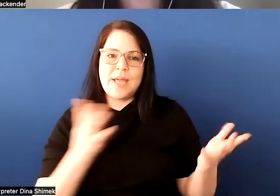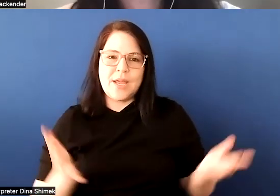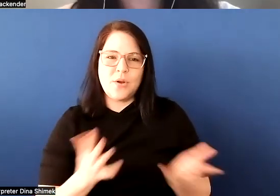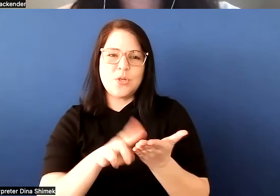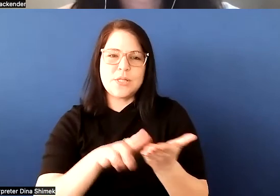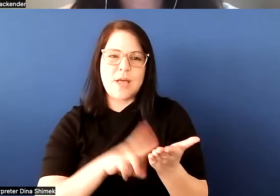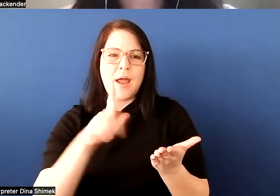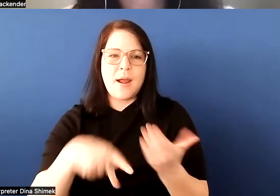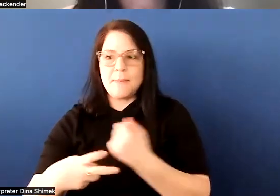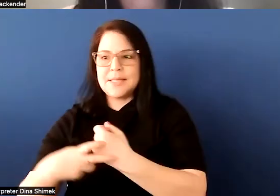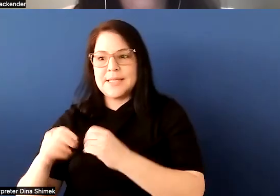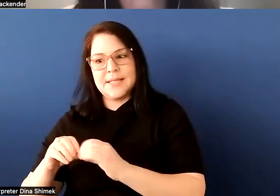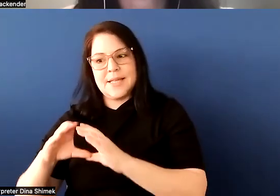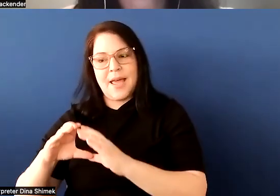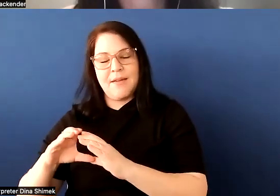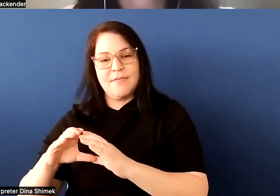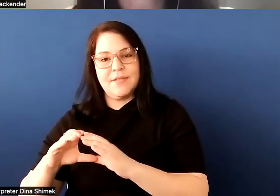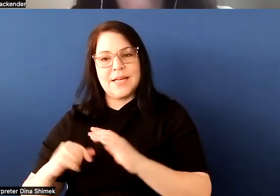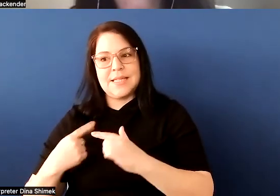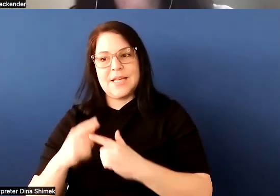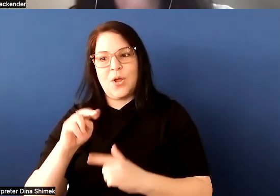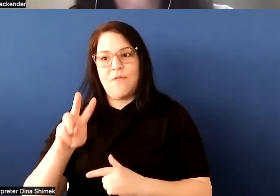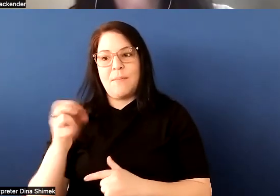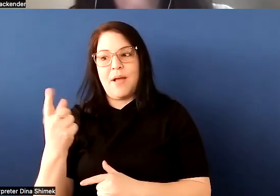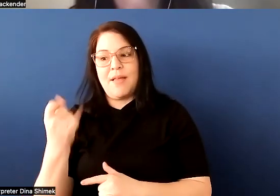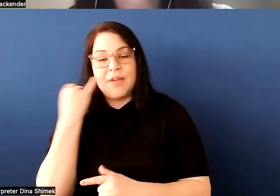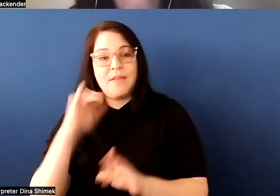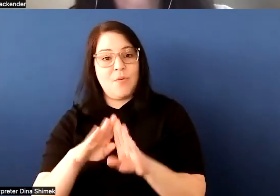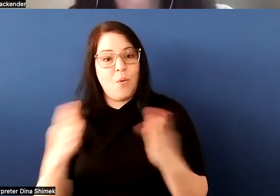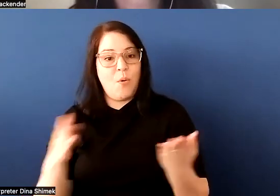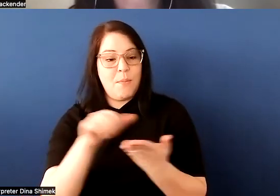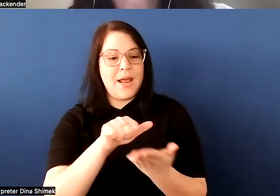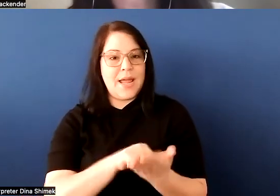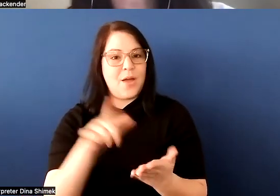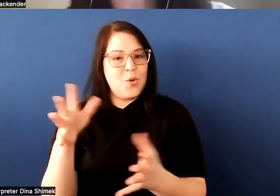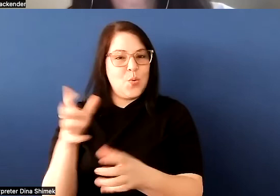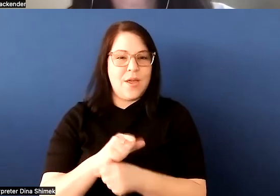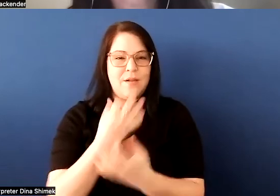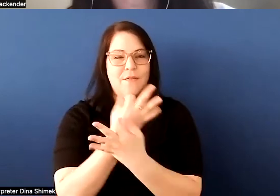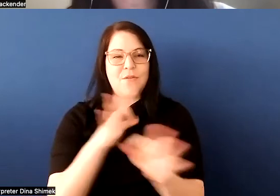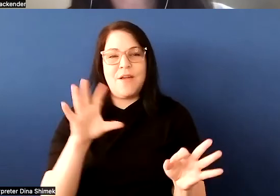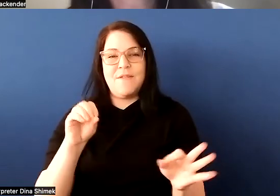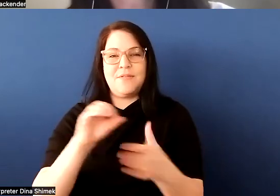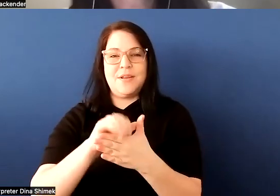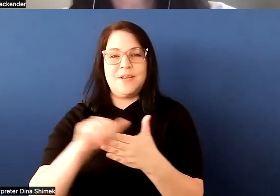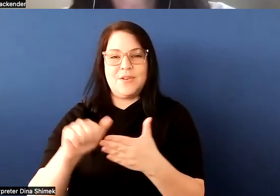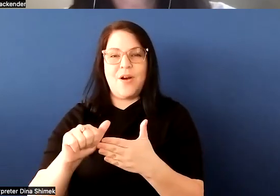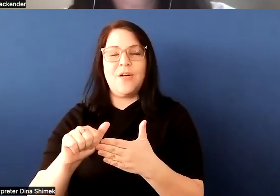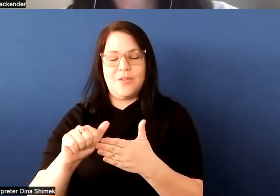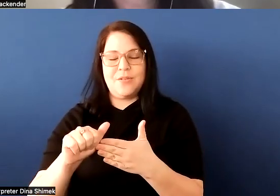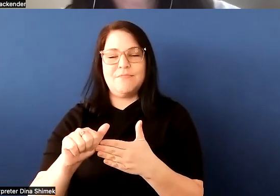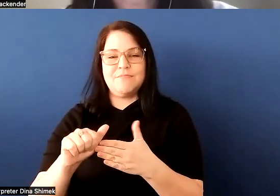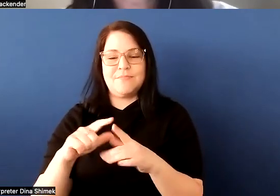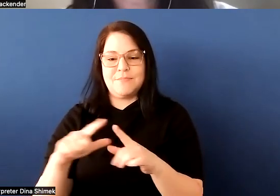up, save up. Now through November 11th, when you open an Able United account, you'll receive that free $50